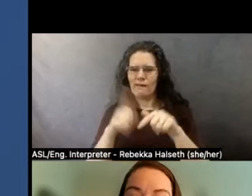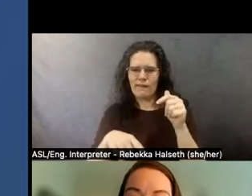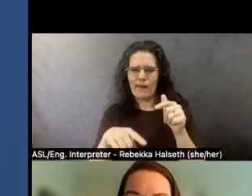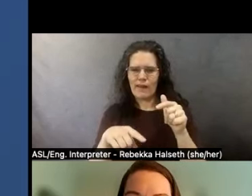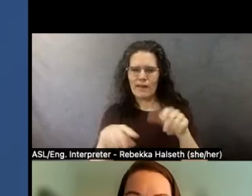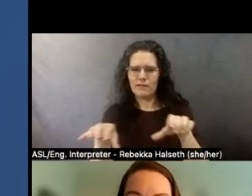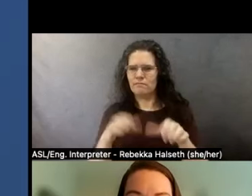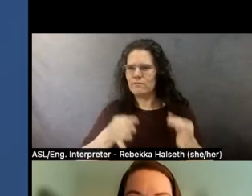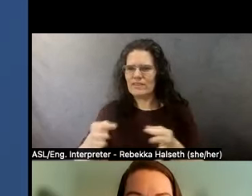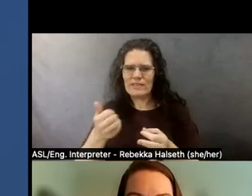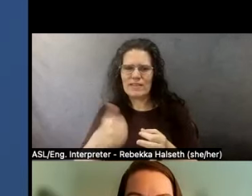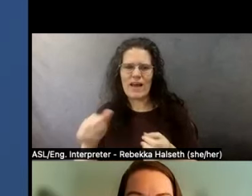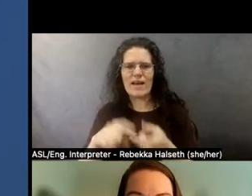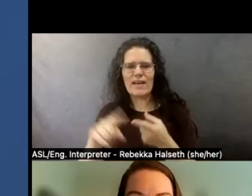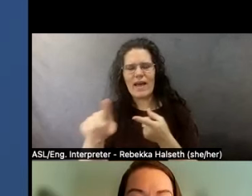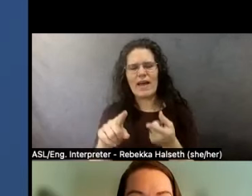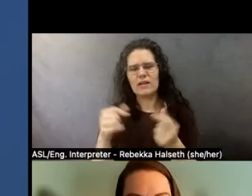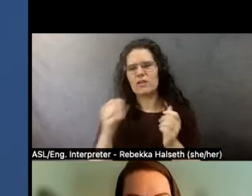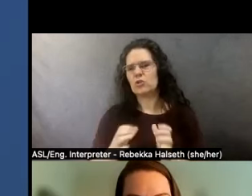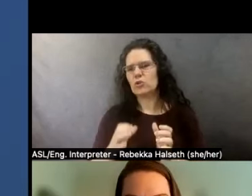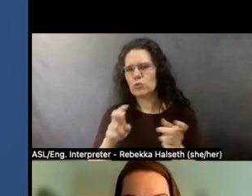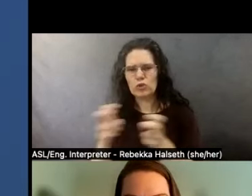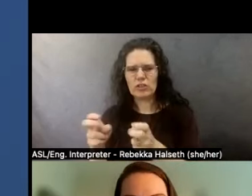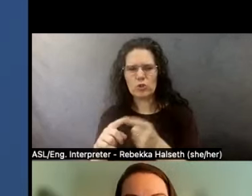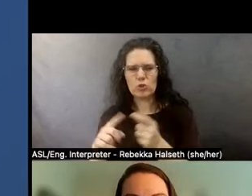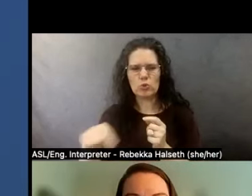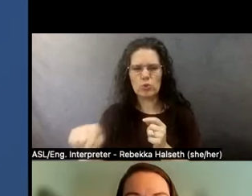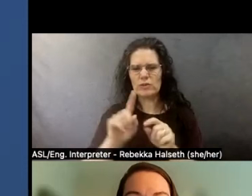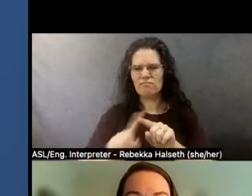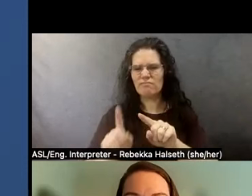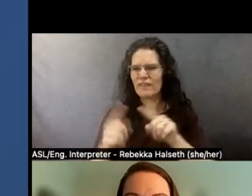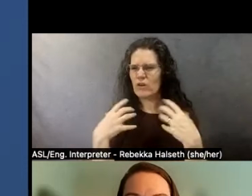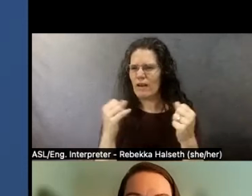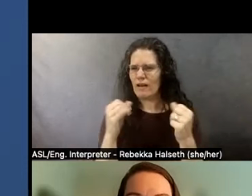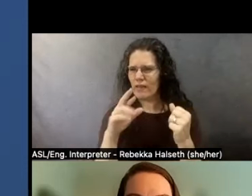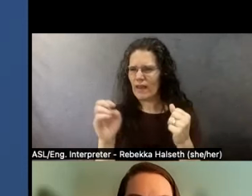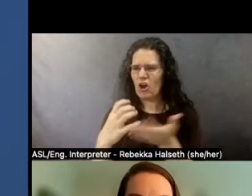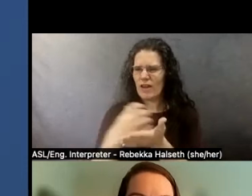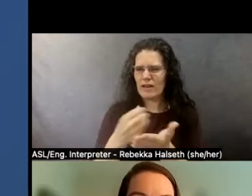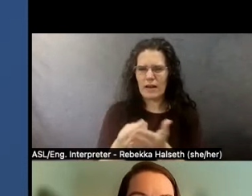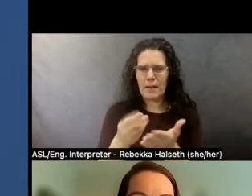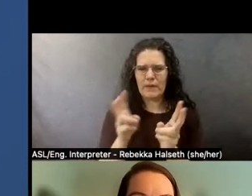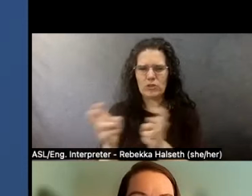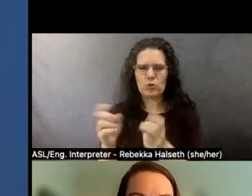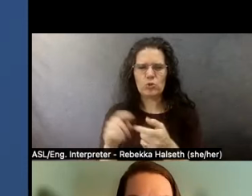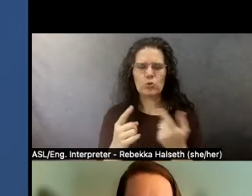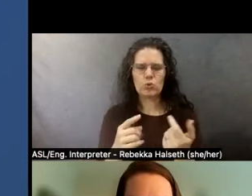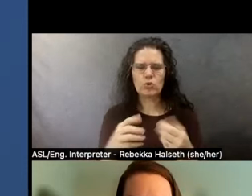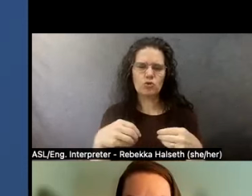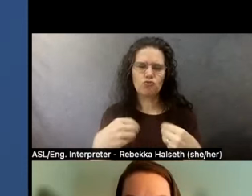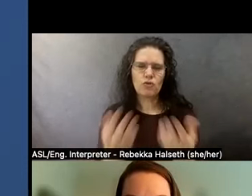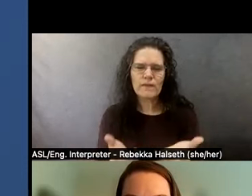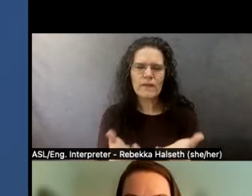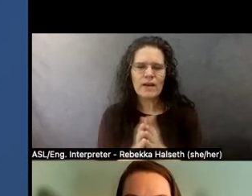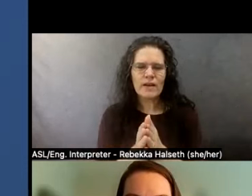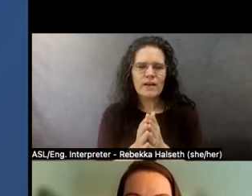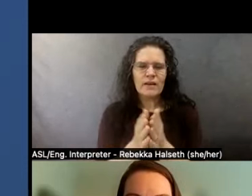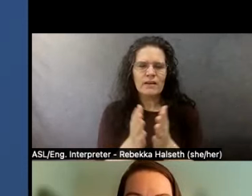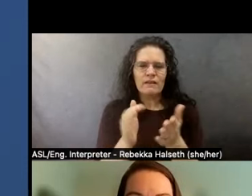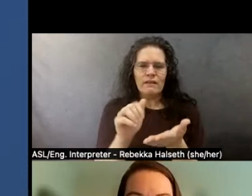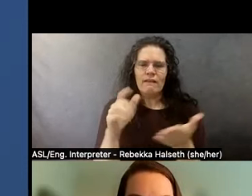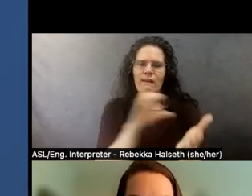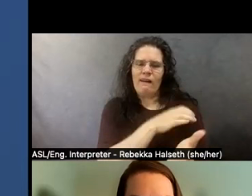and supervises staff attorneys and clinical students. She also serves on a multidisciplinary consultation panel for